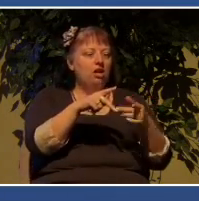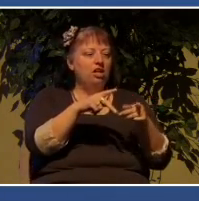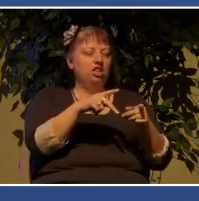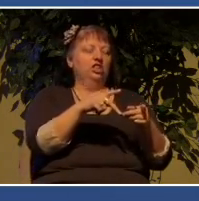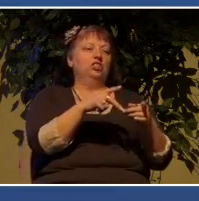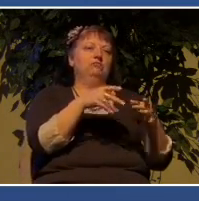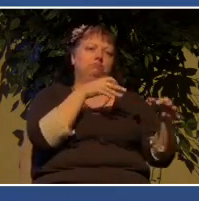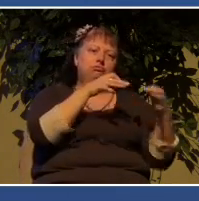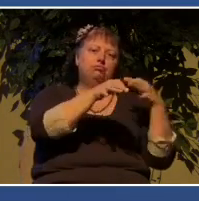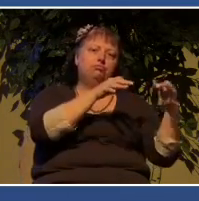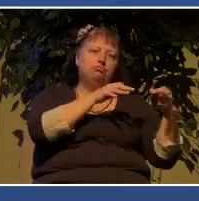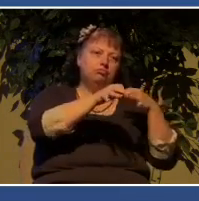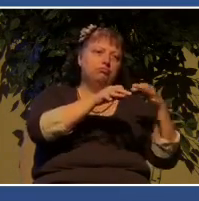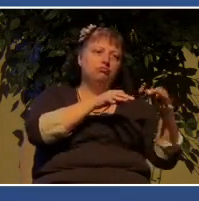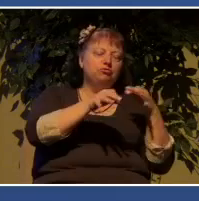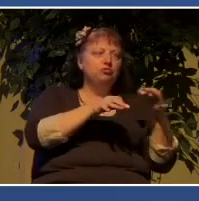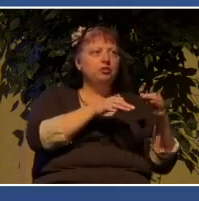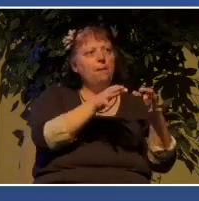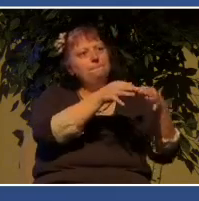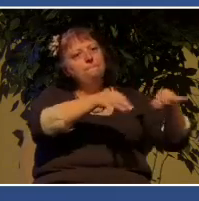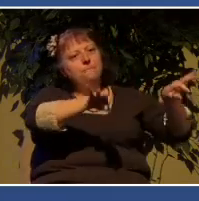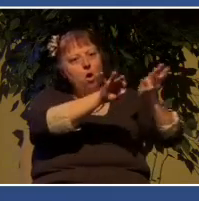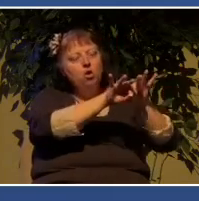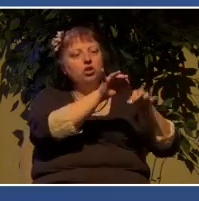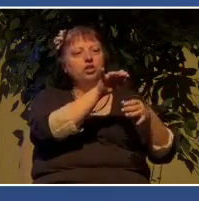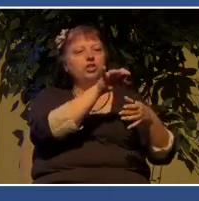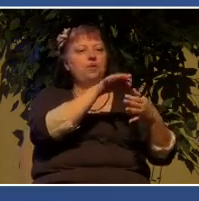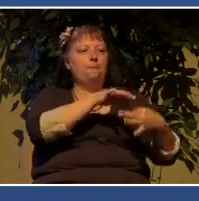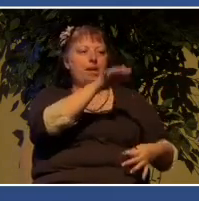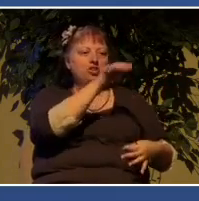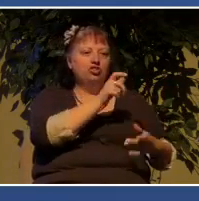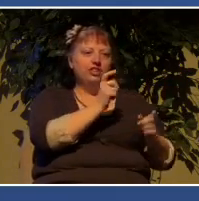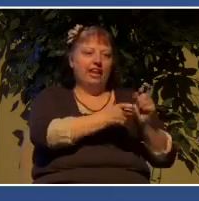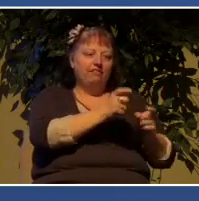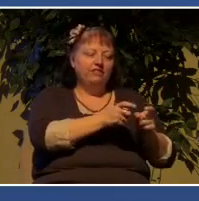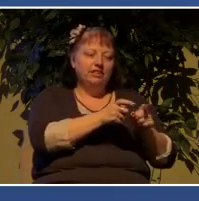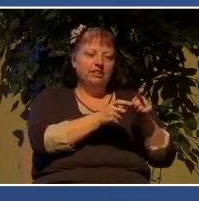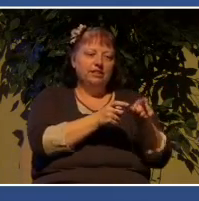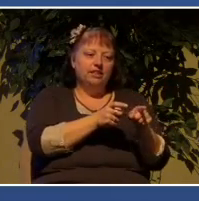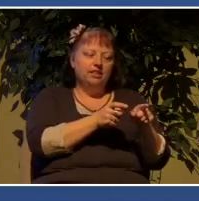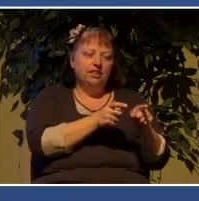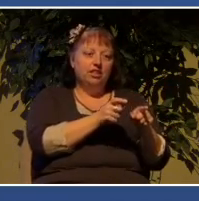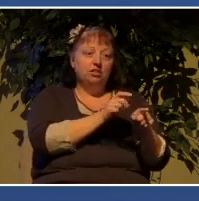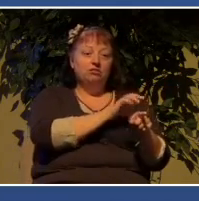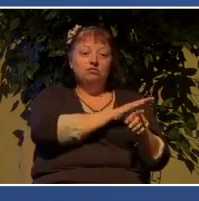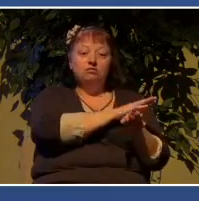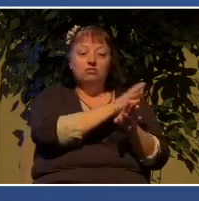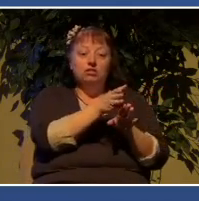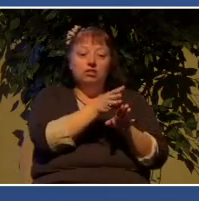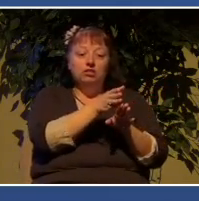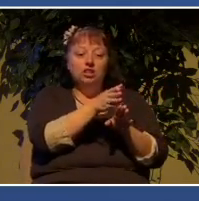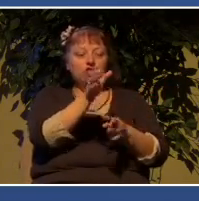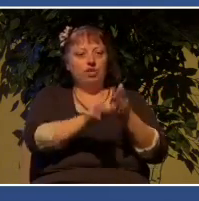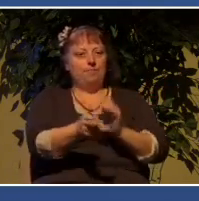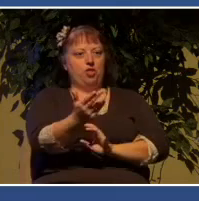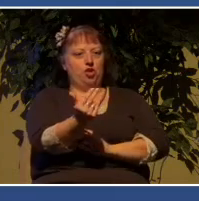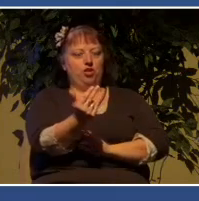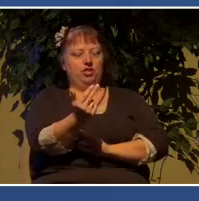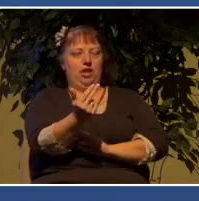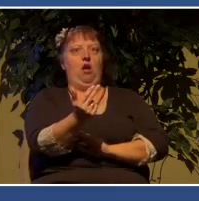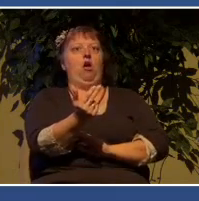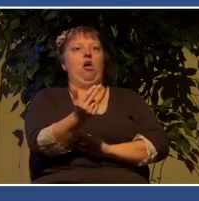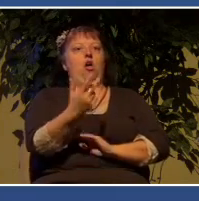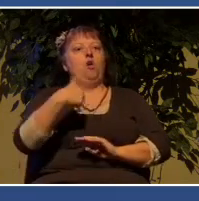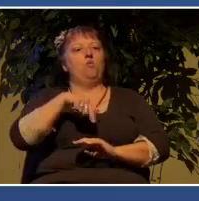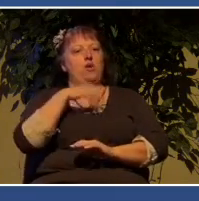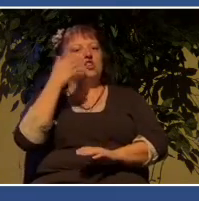and the virtues of spiritual gifting, Paul now comes to this great chapter that we know as